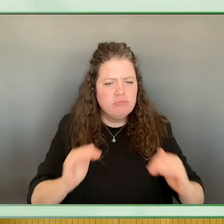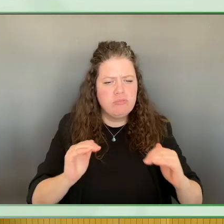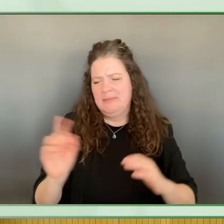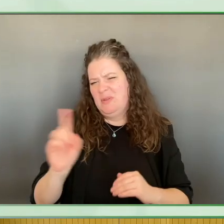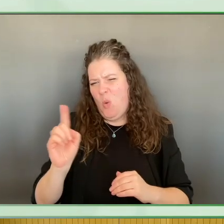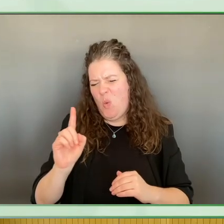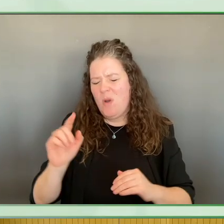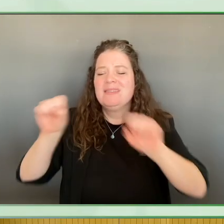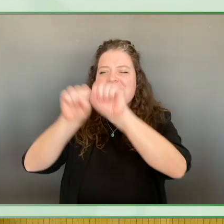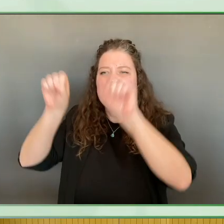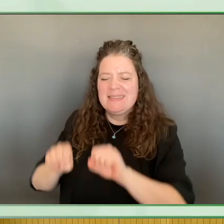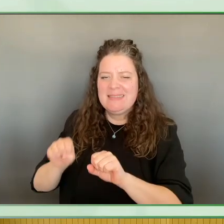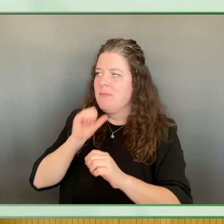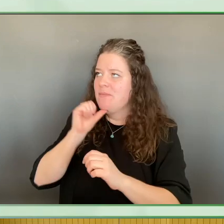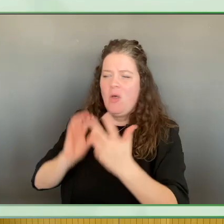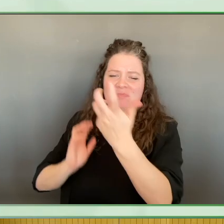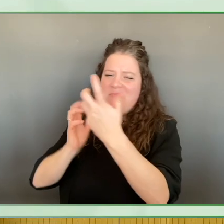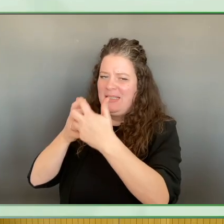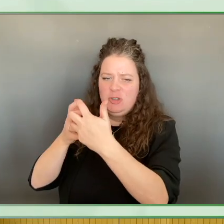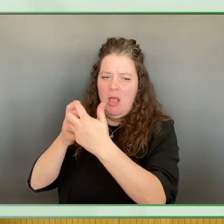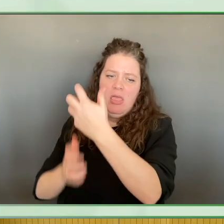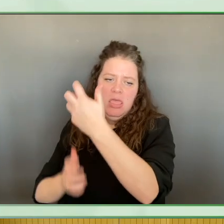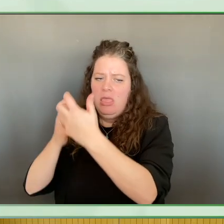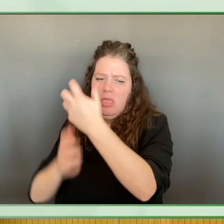those initial shocks. Can move to the next one.